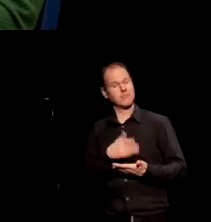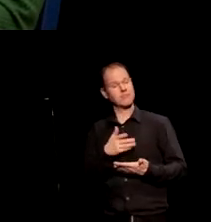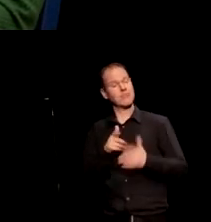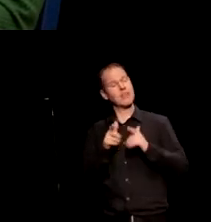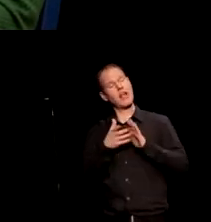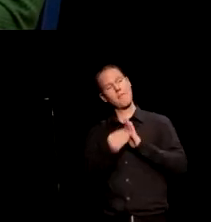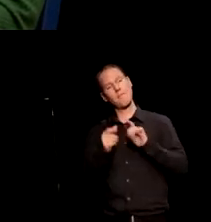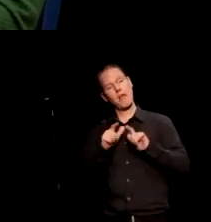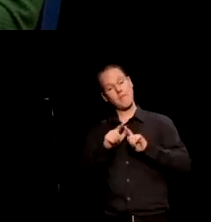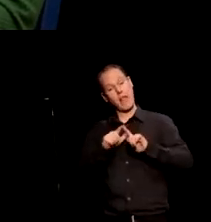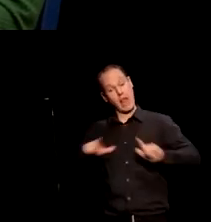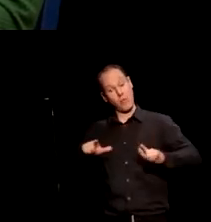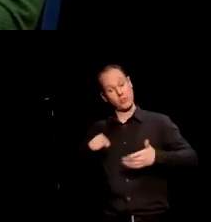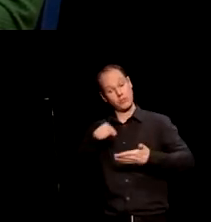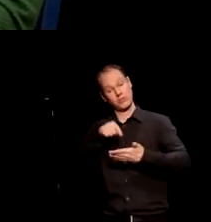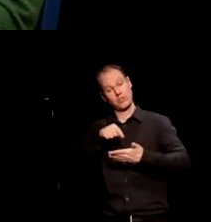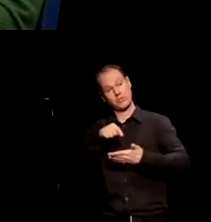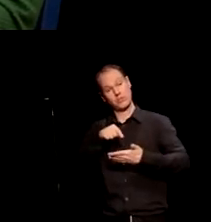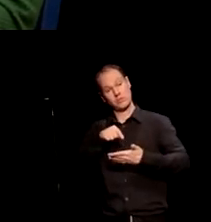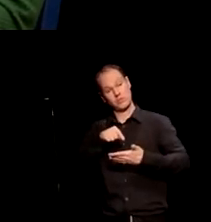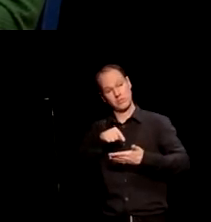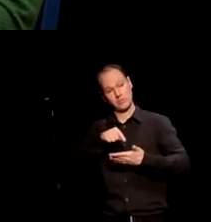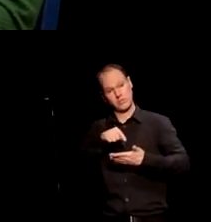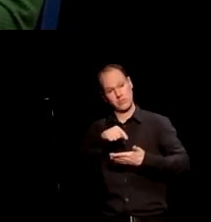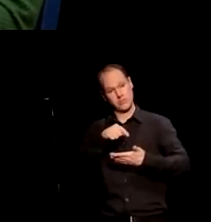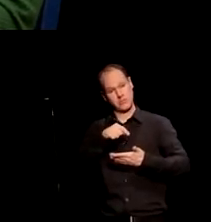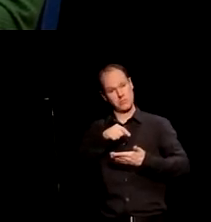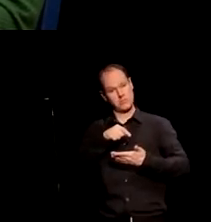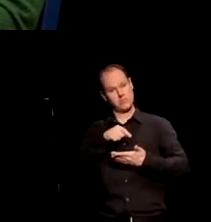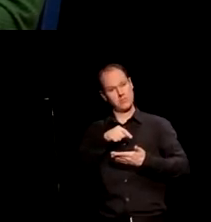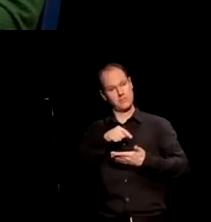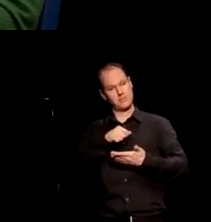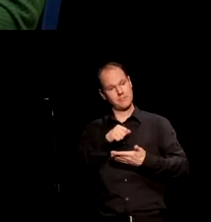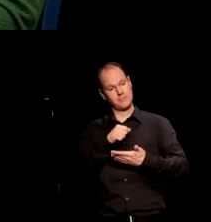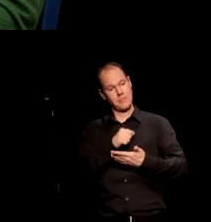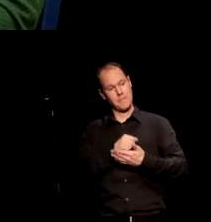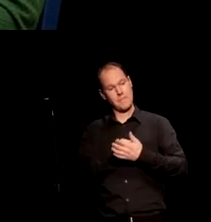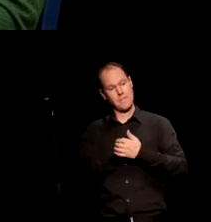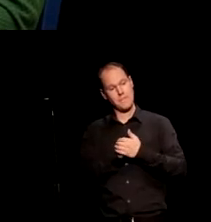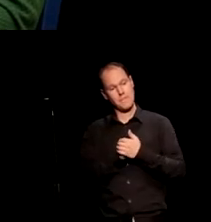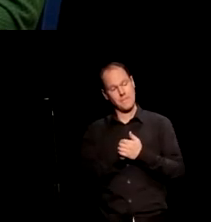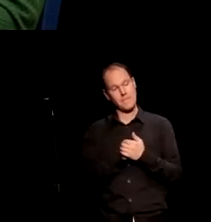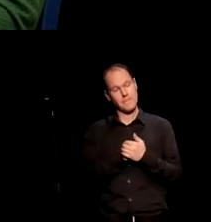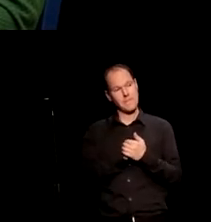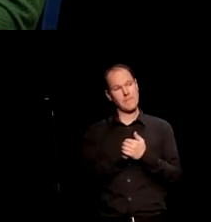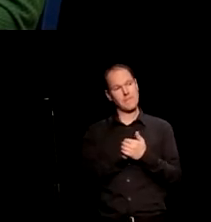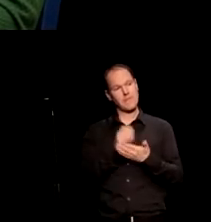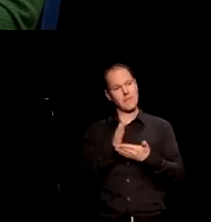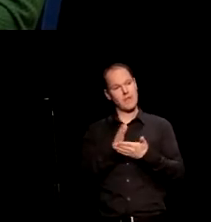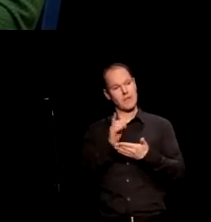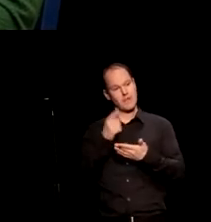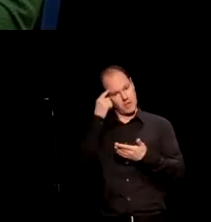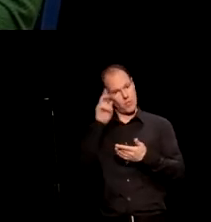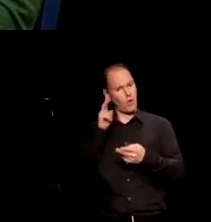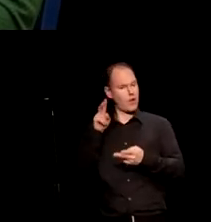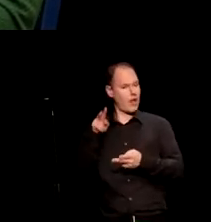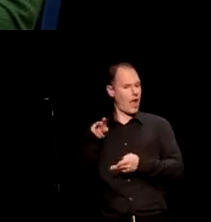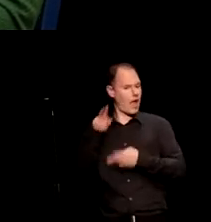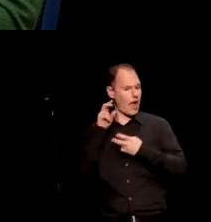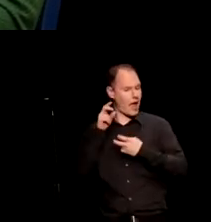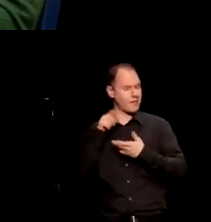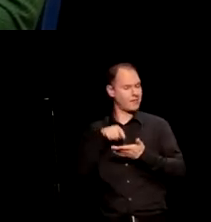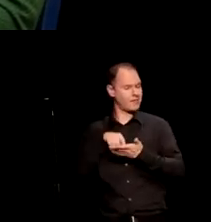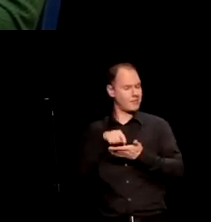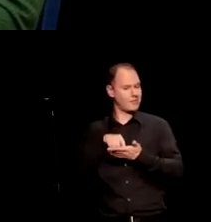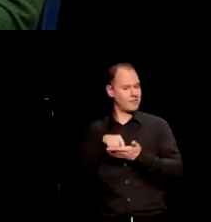the language written down, the oral language written down. And so it's about the ear and what you're hearing every day, and you're not speaking